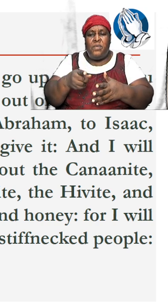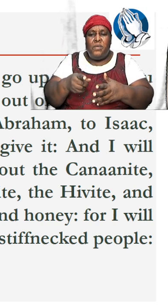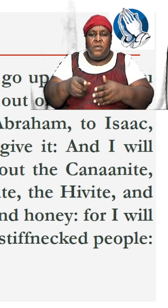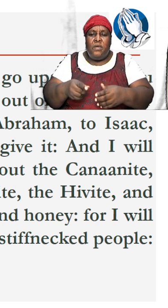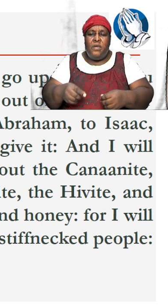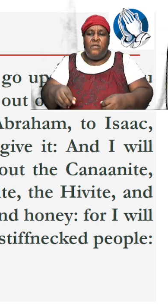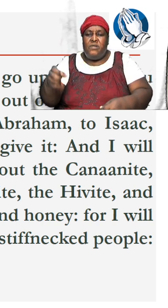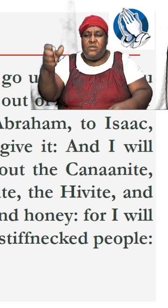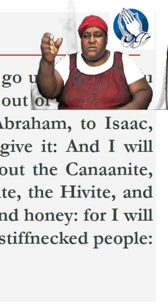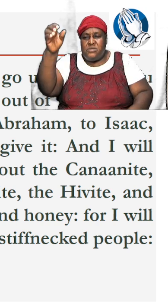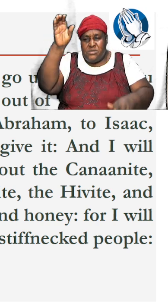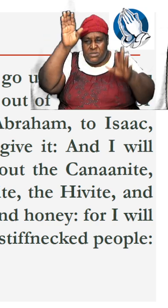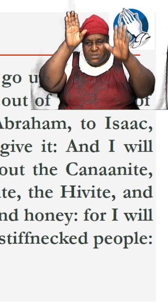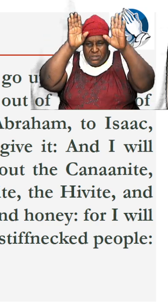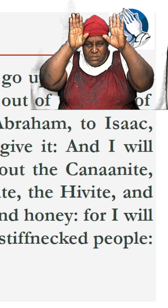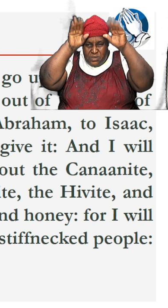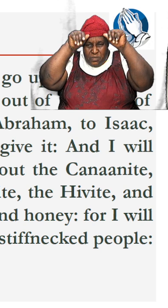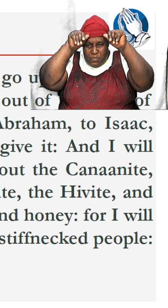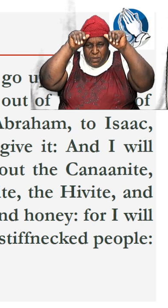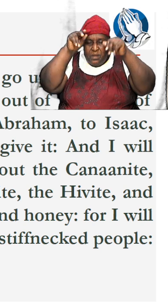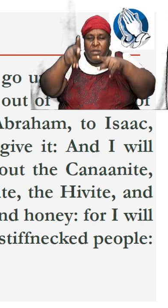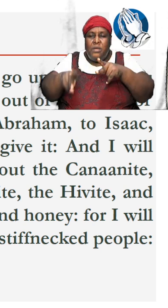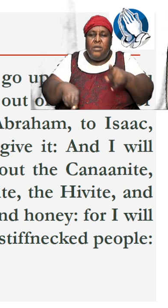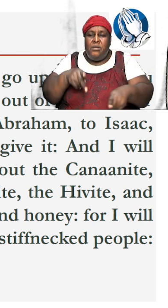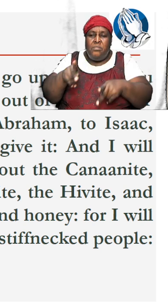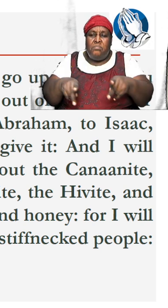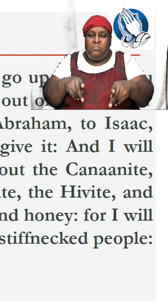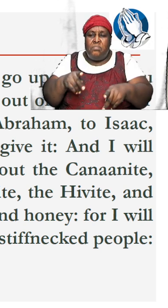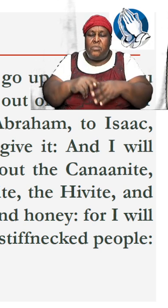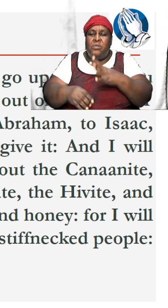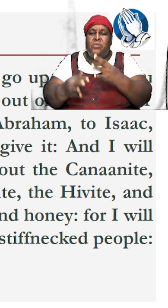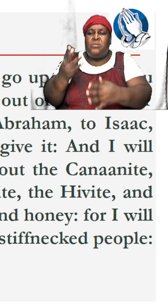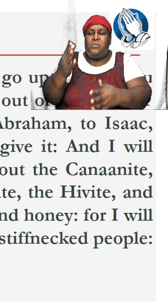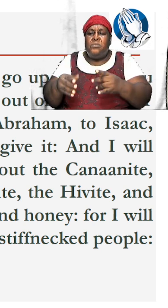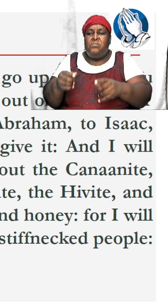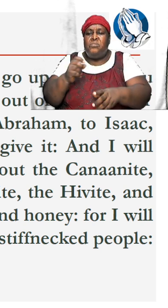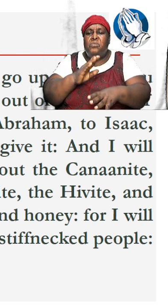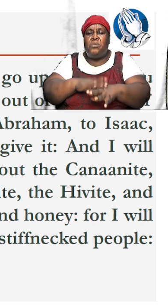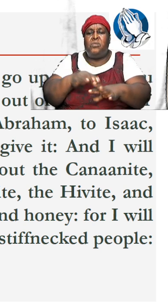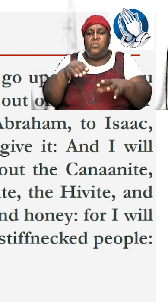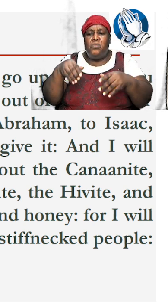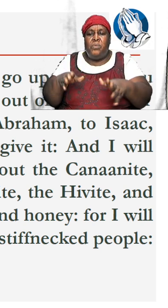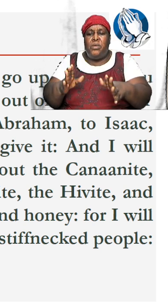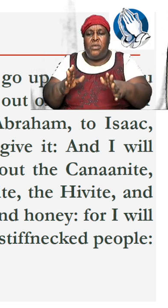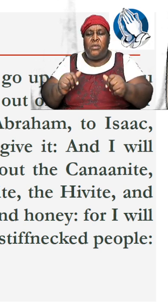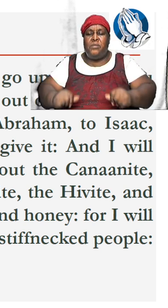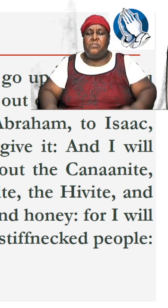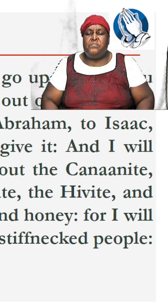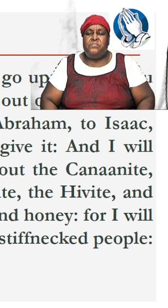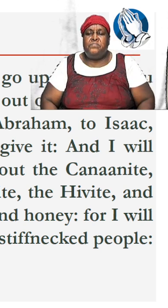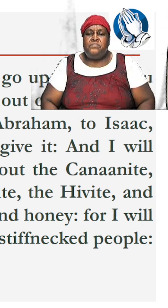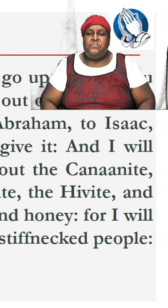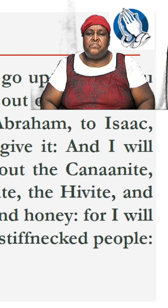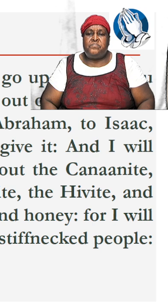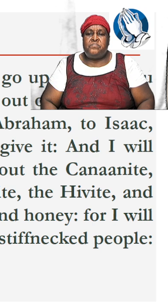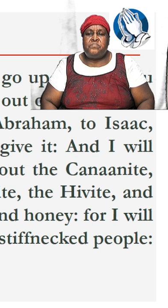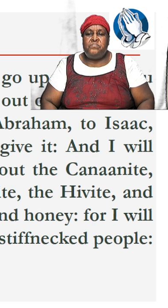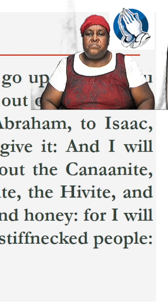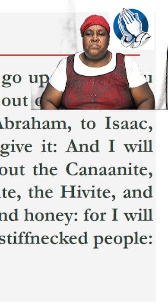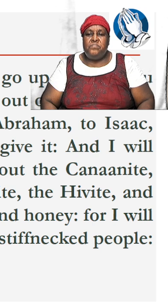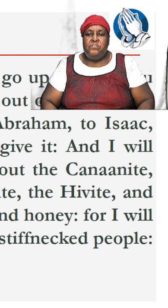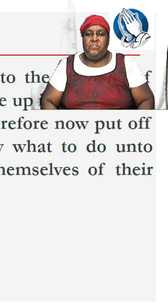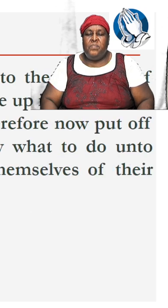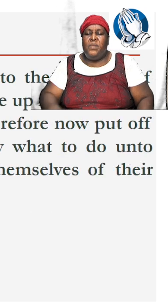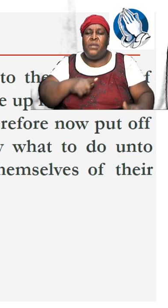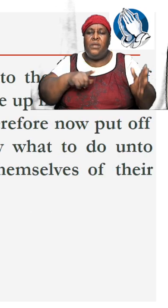stiff-necked people, lest I consume thee in the way." Jump to verse 5. "And